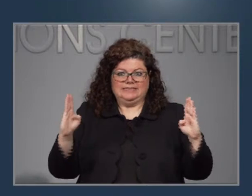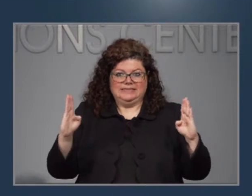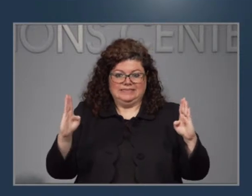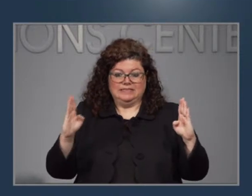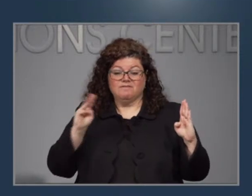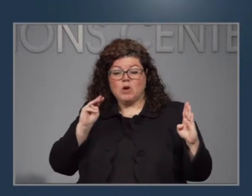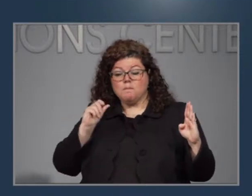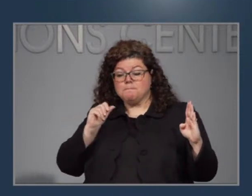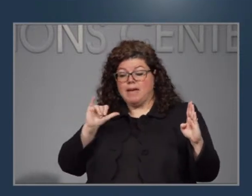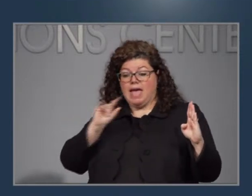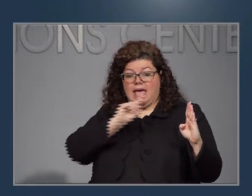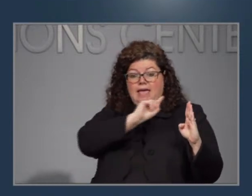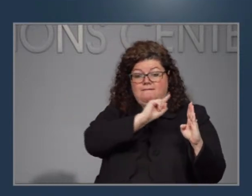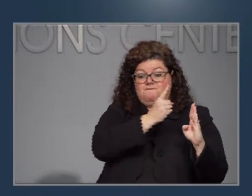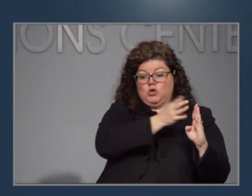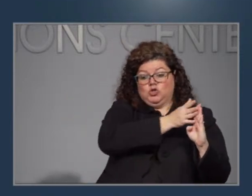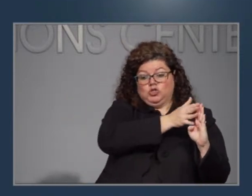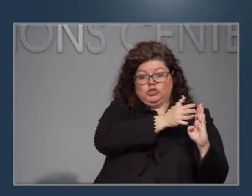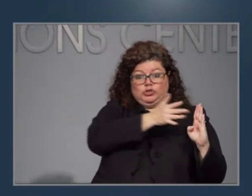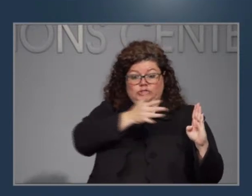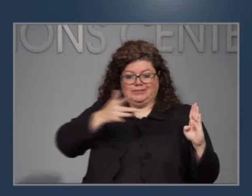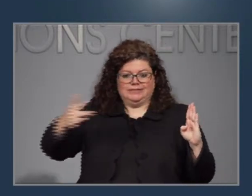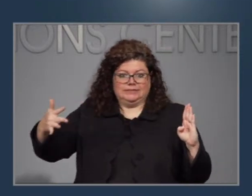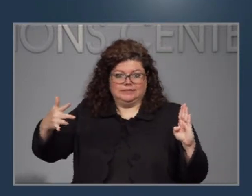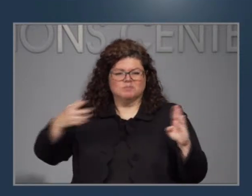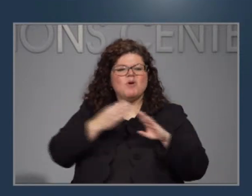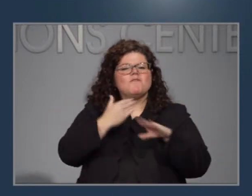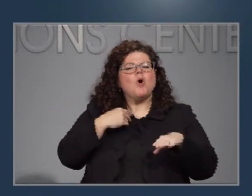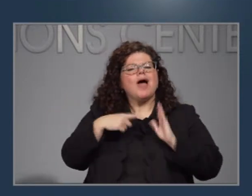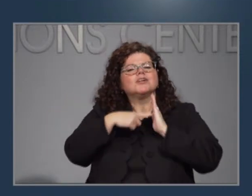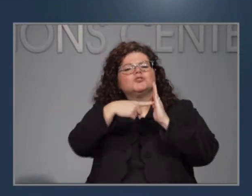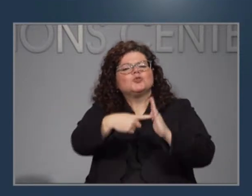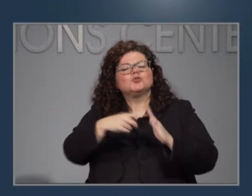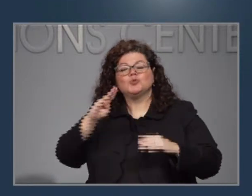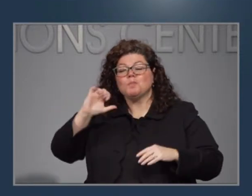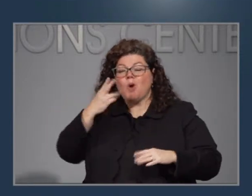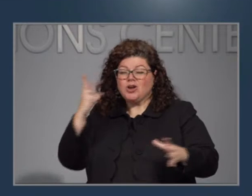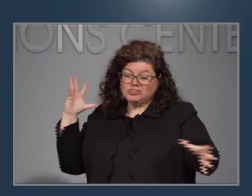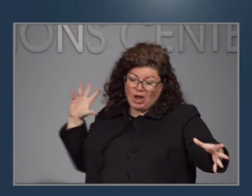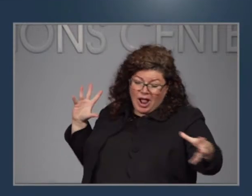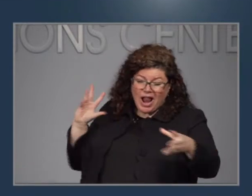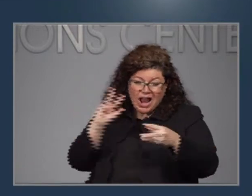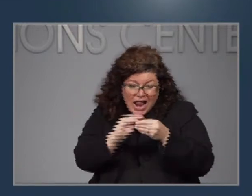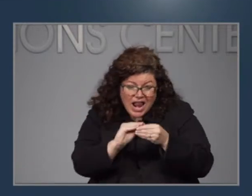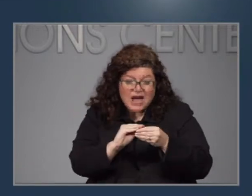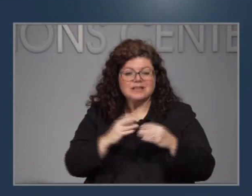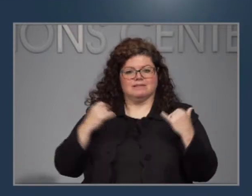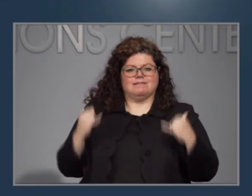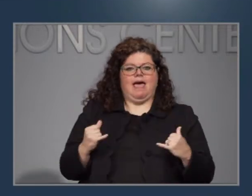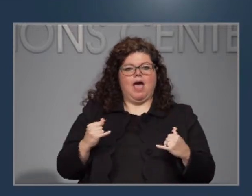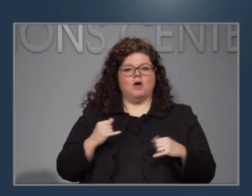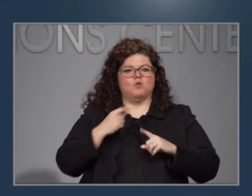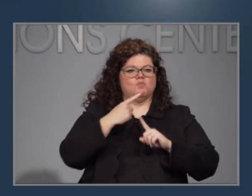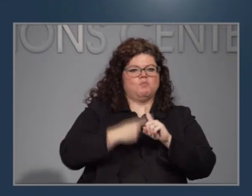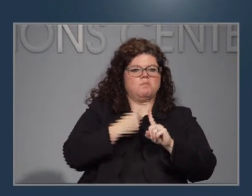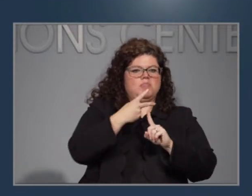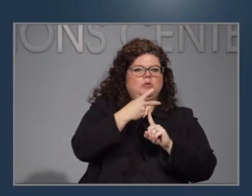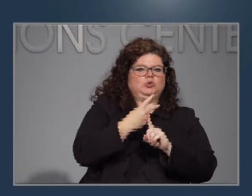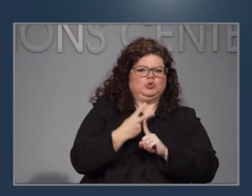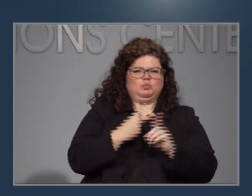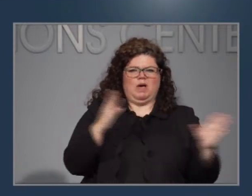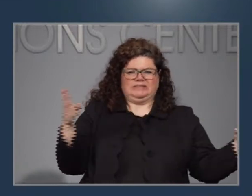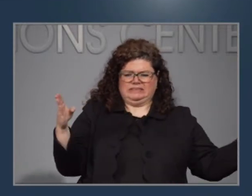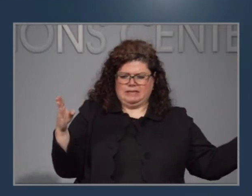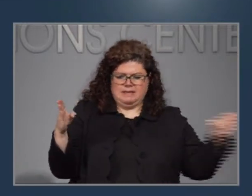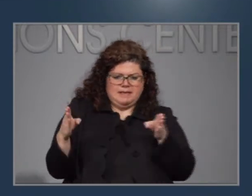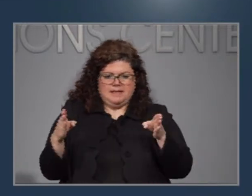since May 1st and not all the way back to March, so you can see it in a little more detail. So looking at the yellow line, again, it's a